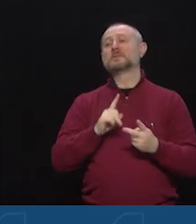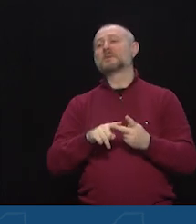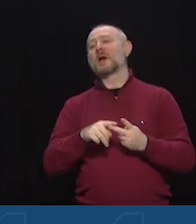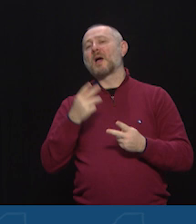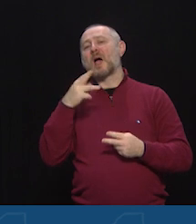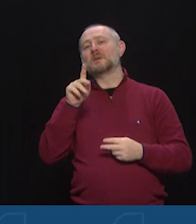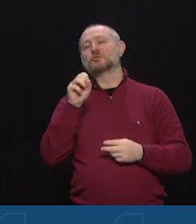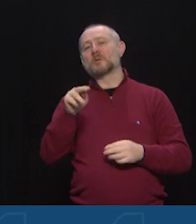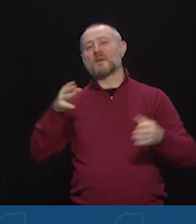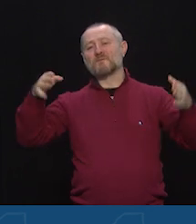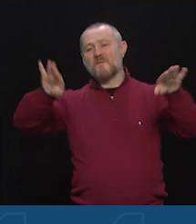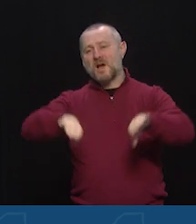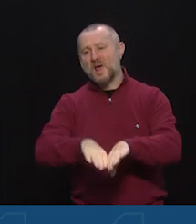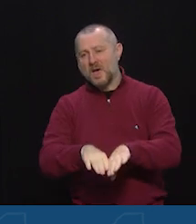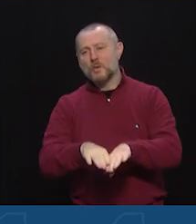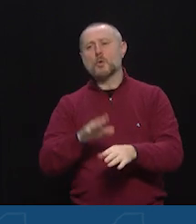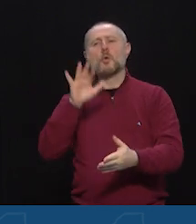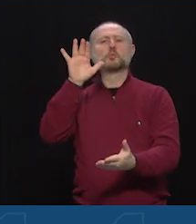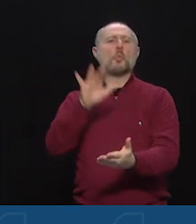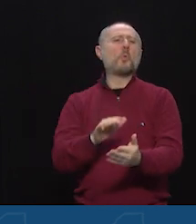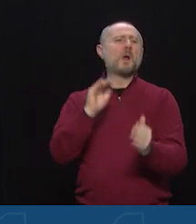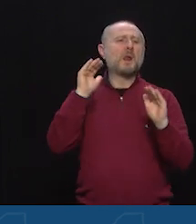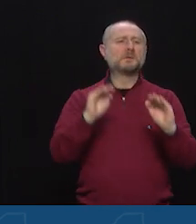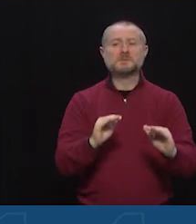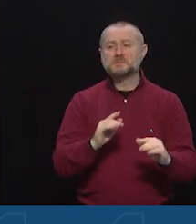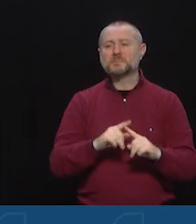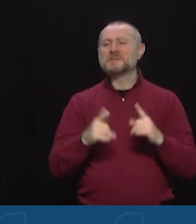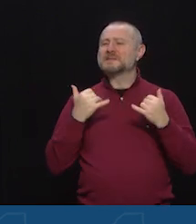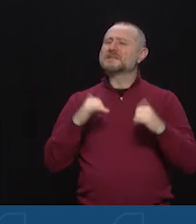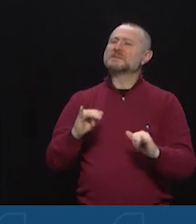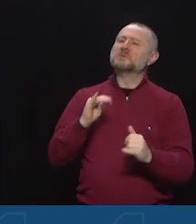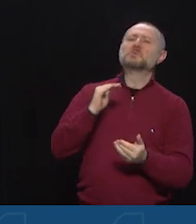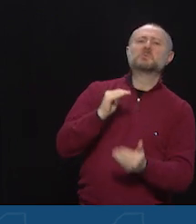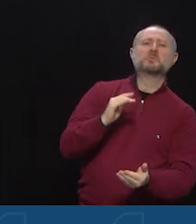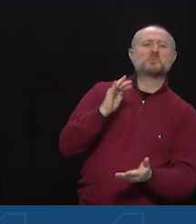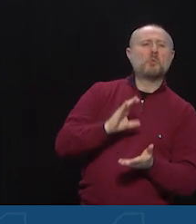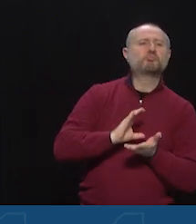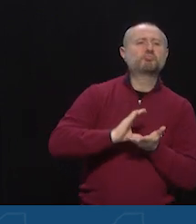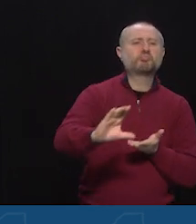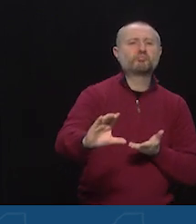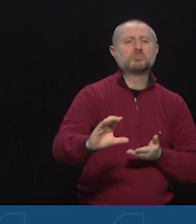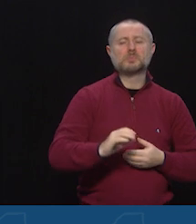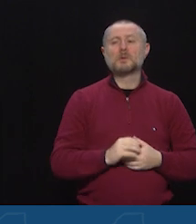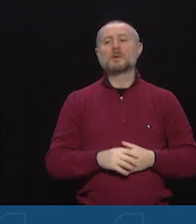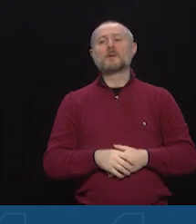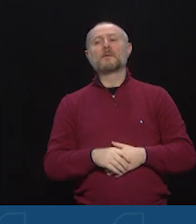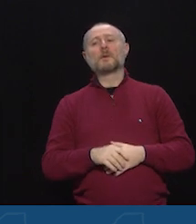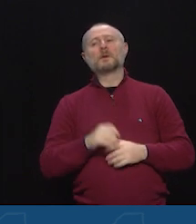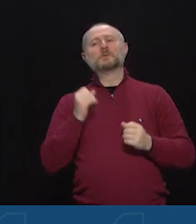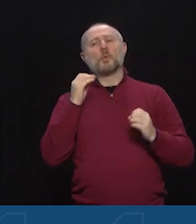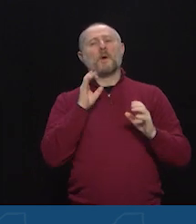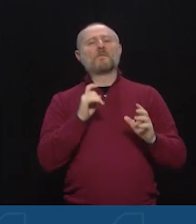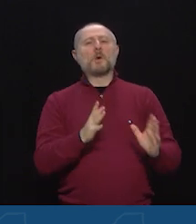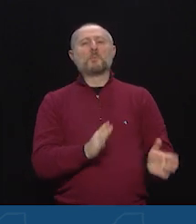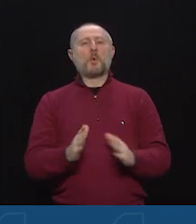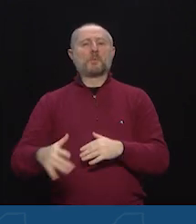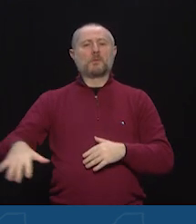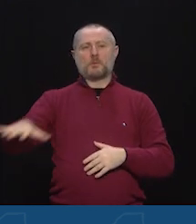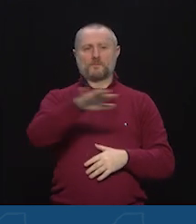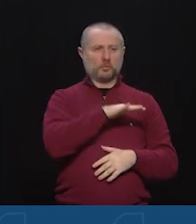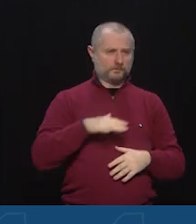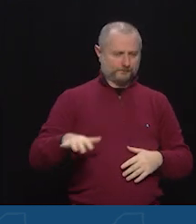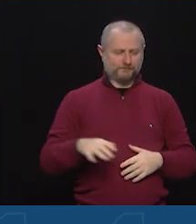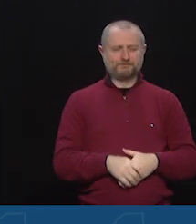lower predictions, but they're still going to get a good amount of snow, so we're preparing those areas as well, and they'll be getting lesser amounts through the next